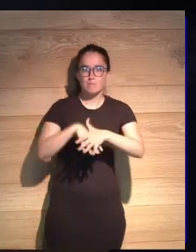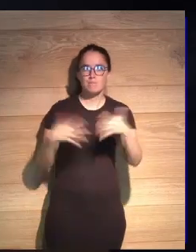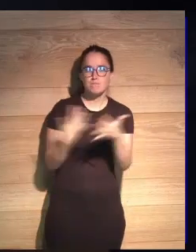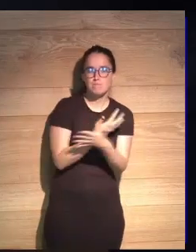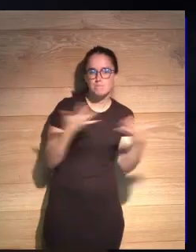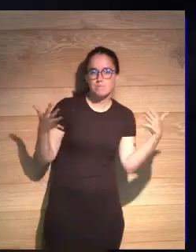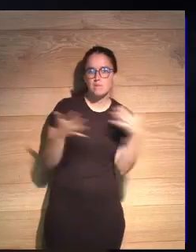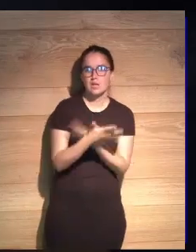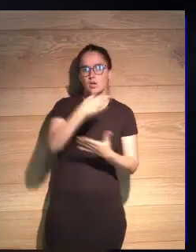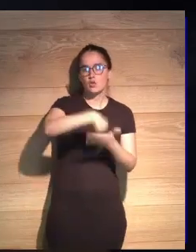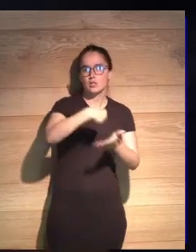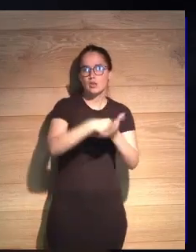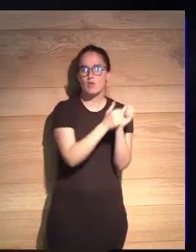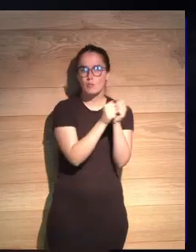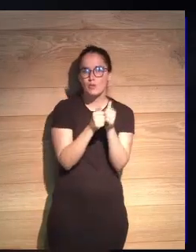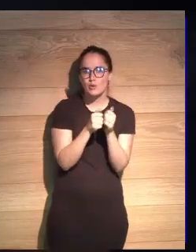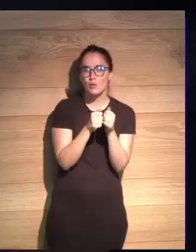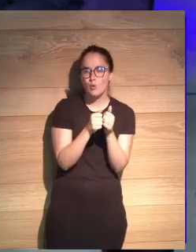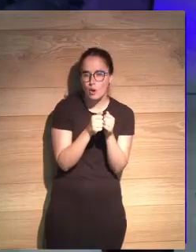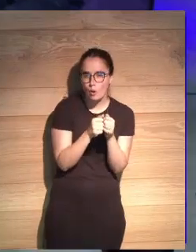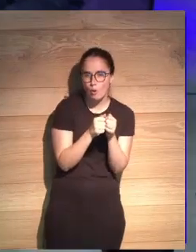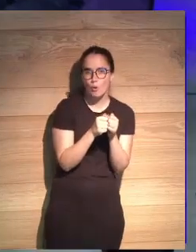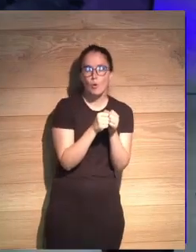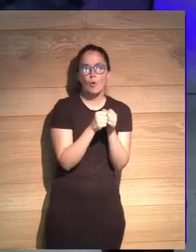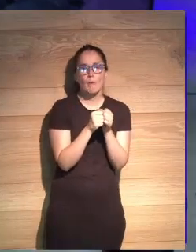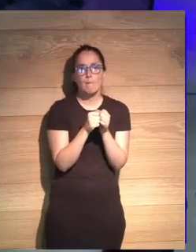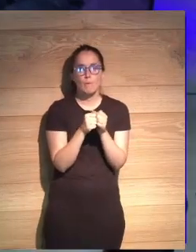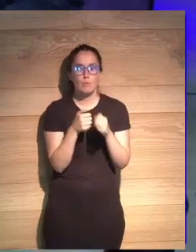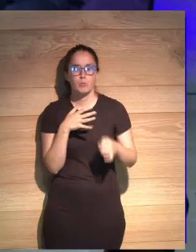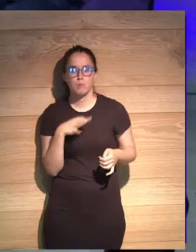So when we're discussing how to integrate that the